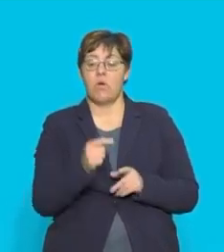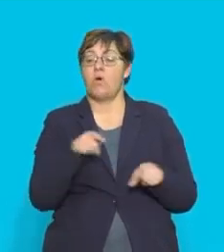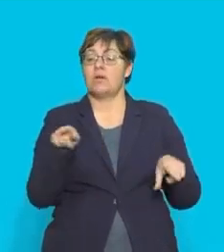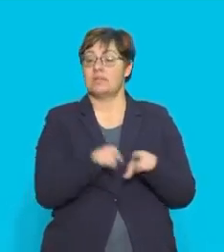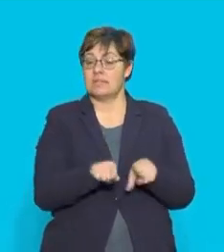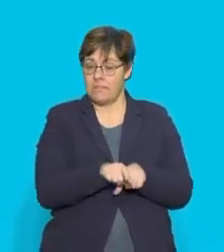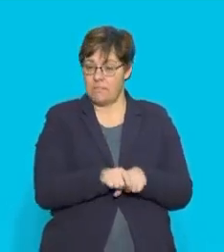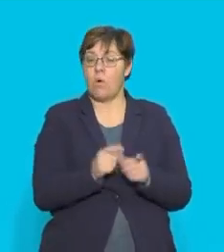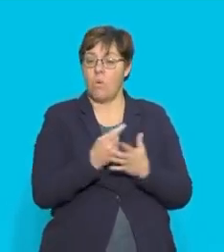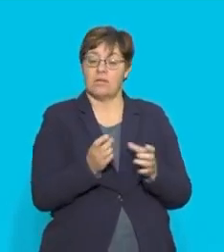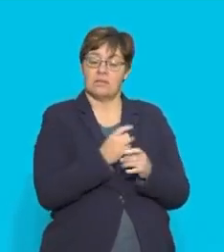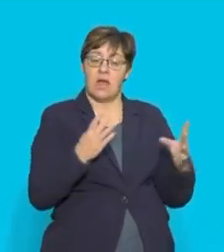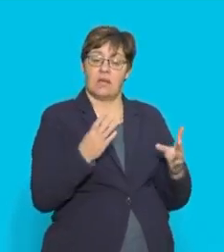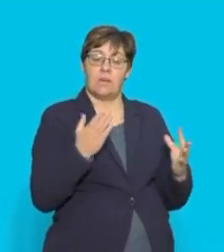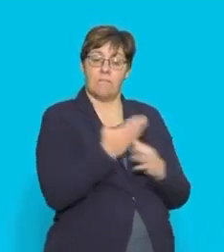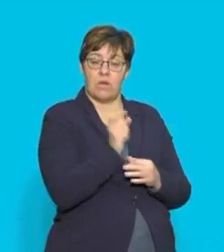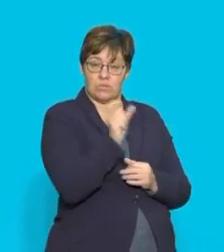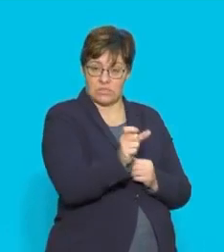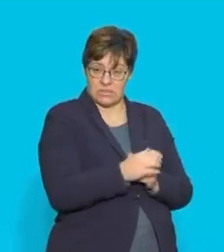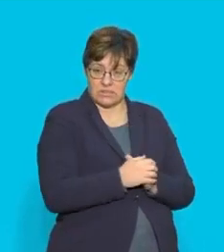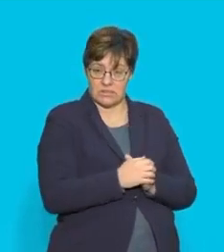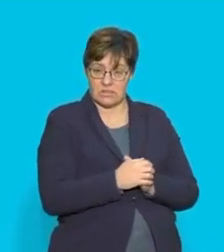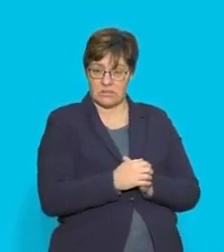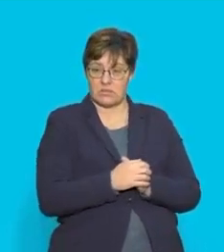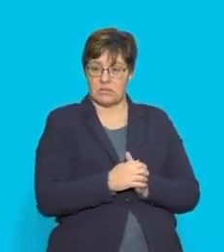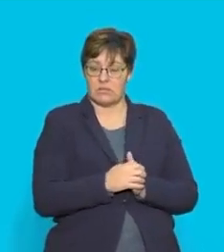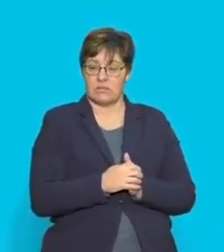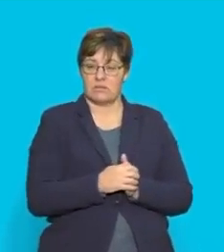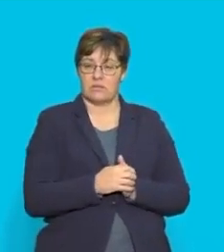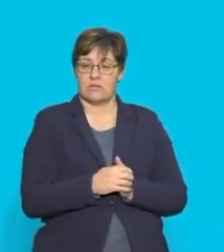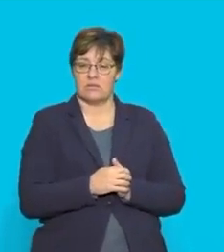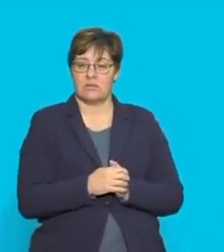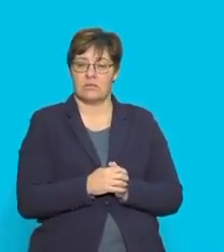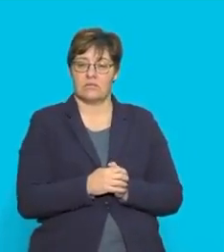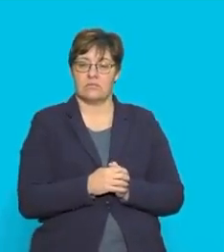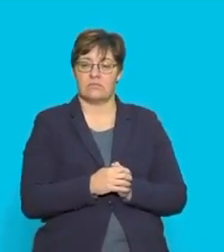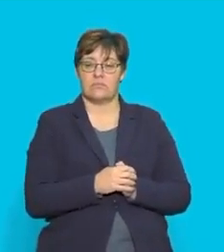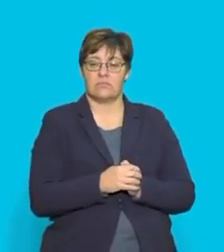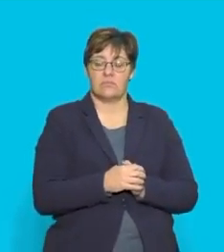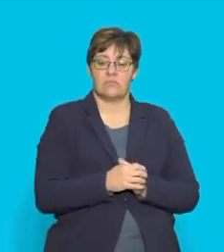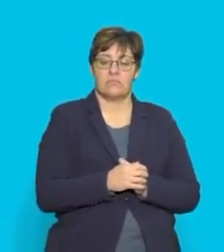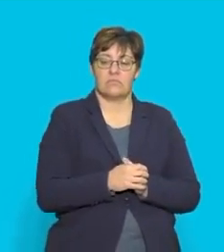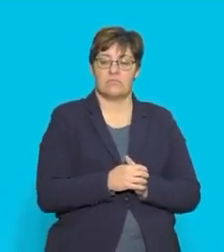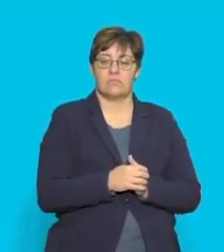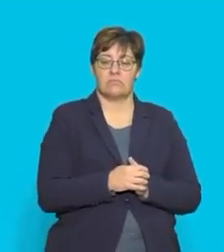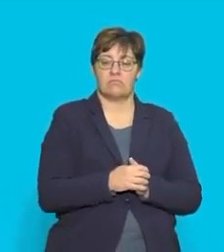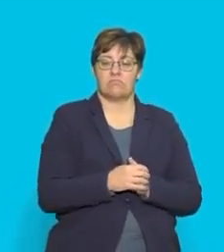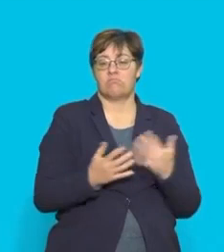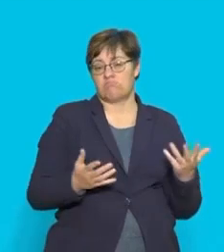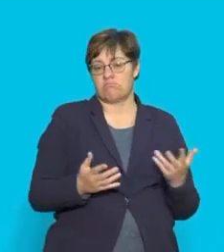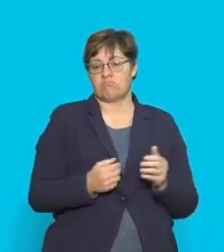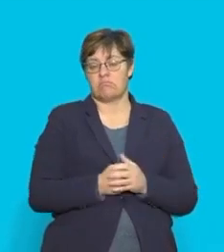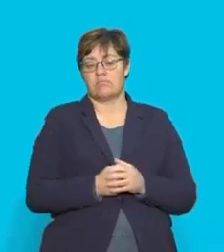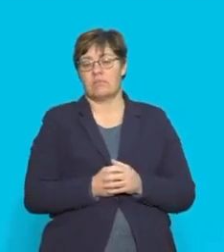we want to start a password. Okay, 5 different letters. Okay, so it implies this 1, 2,